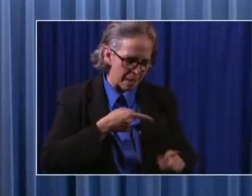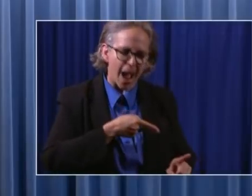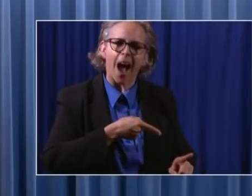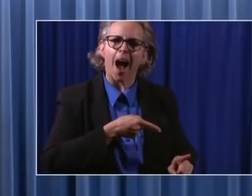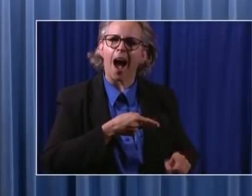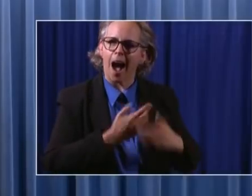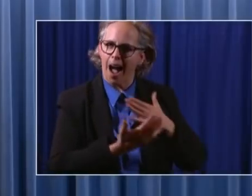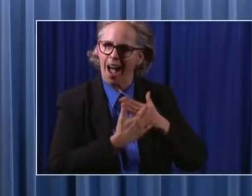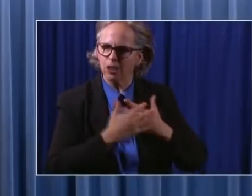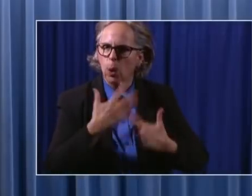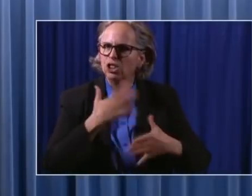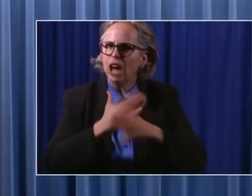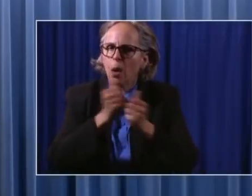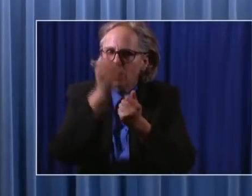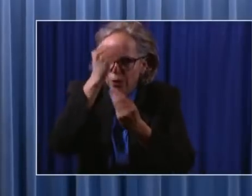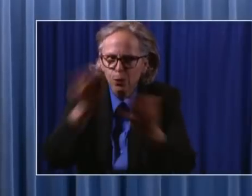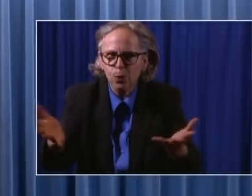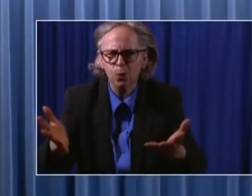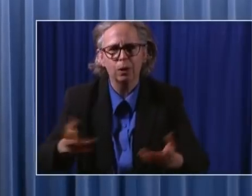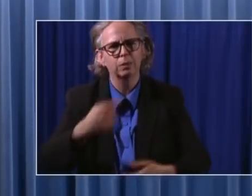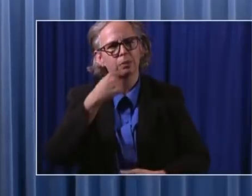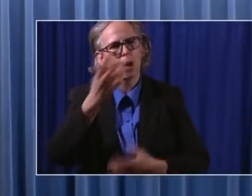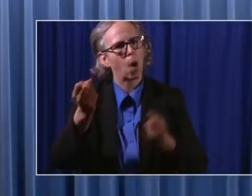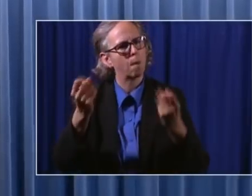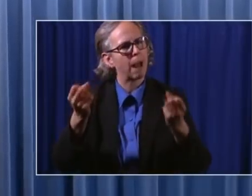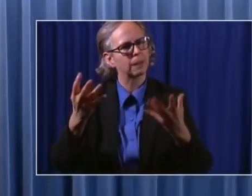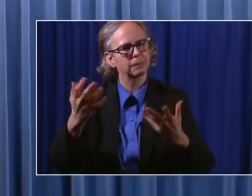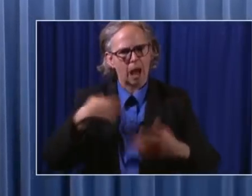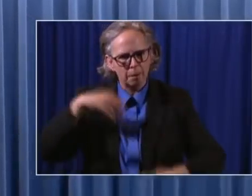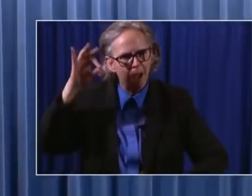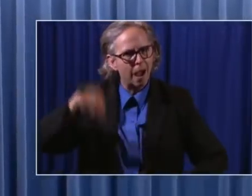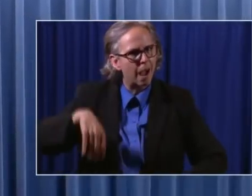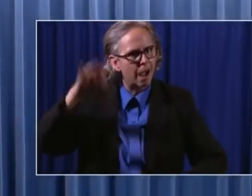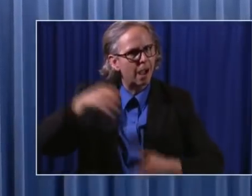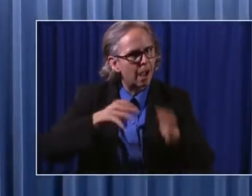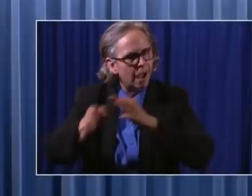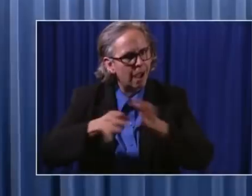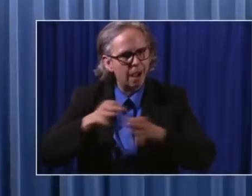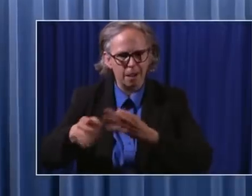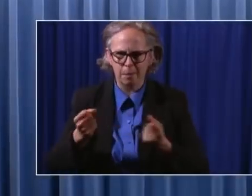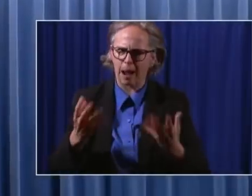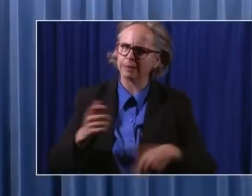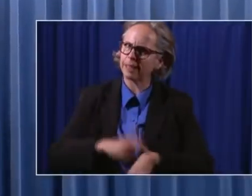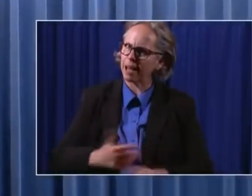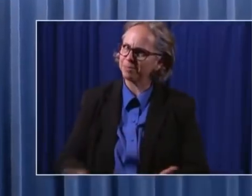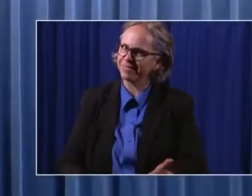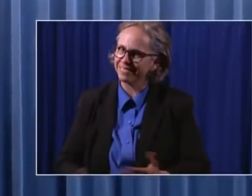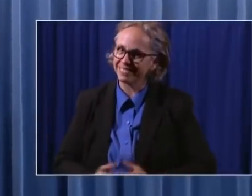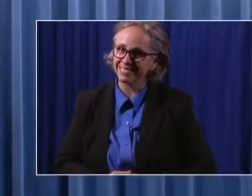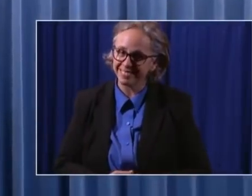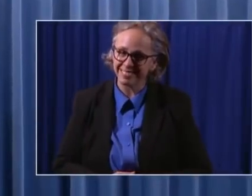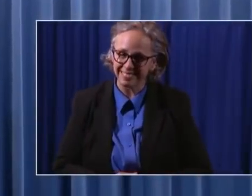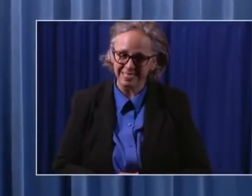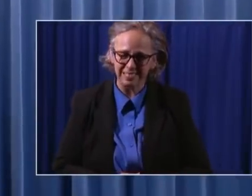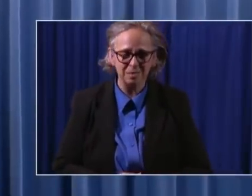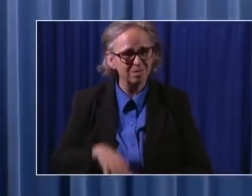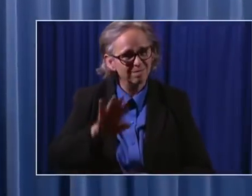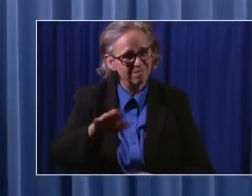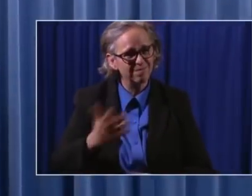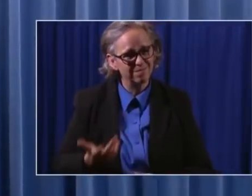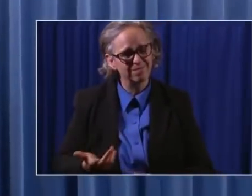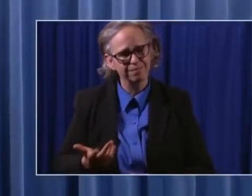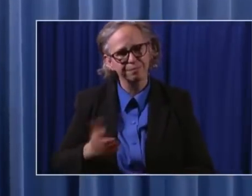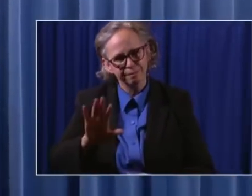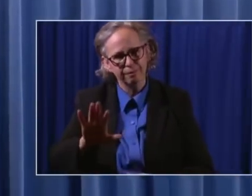I've said time and time again. And I said this last night. You know, we fixate a lot, I understand